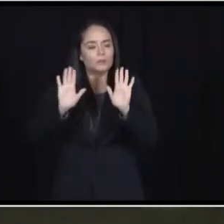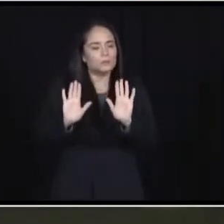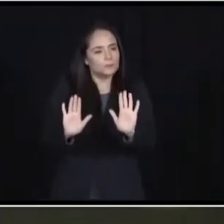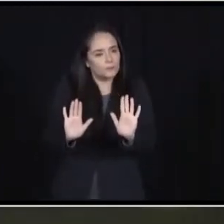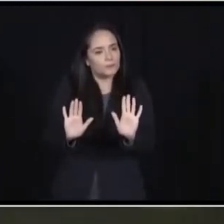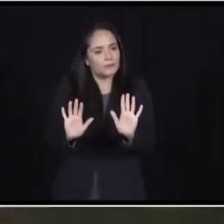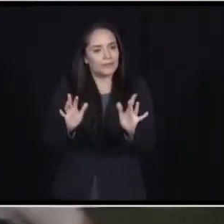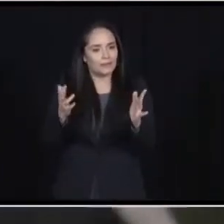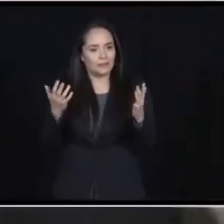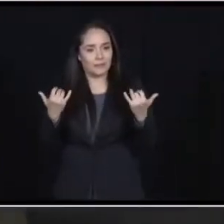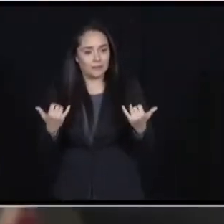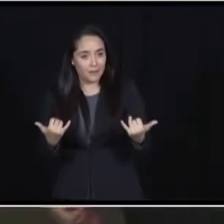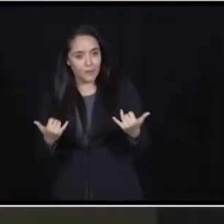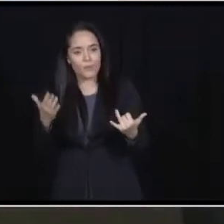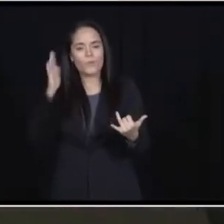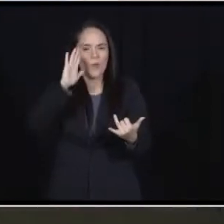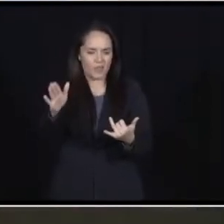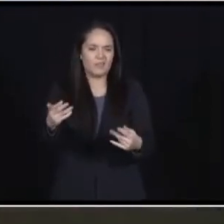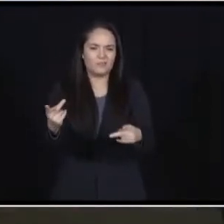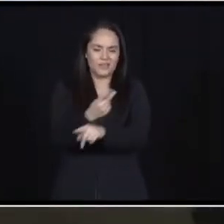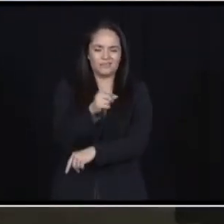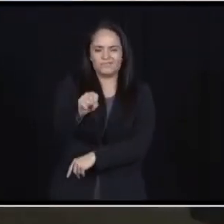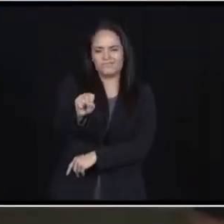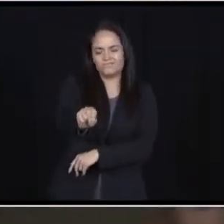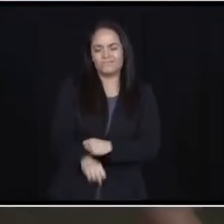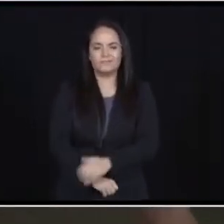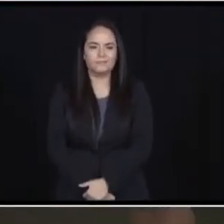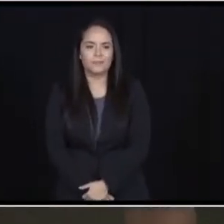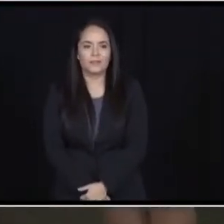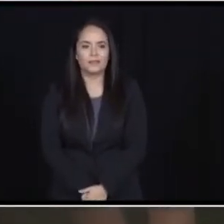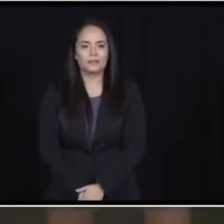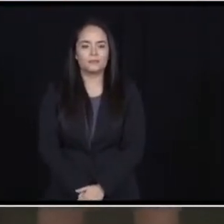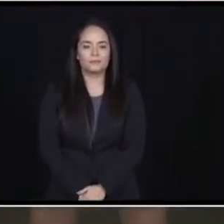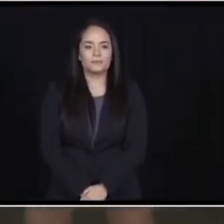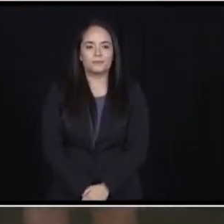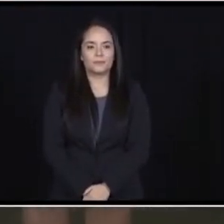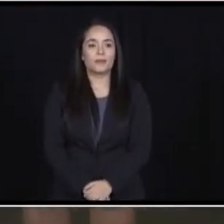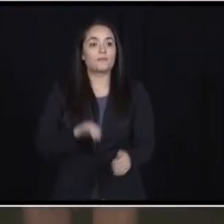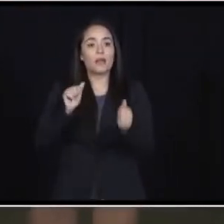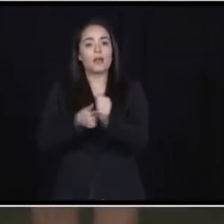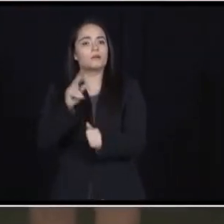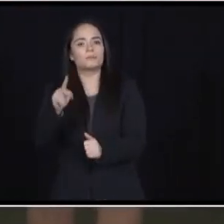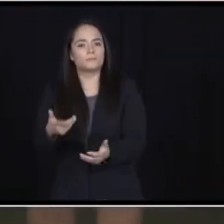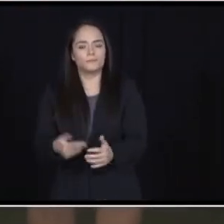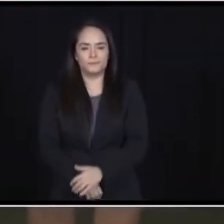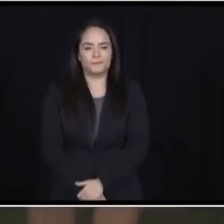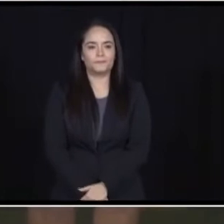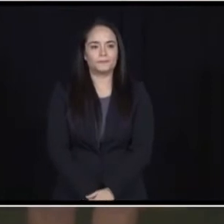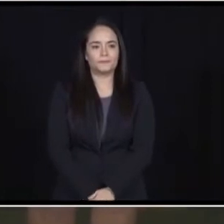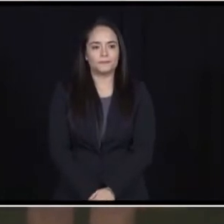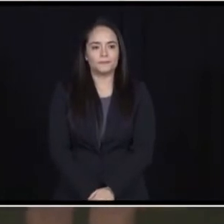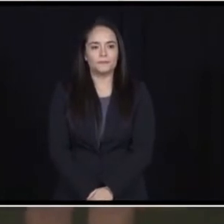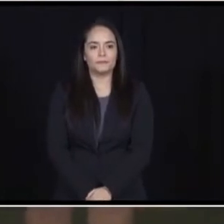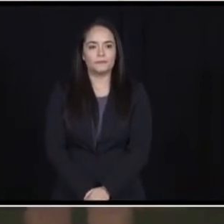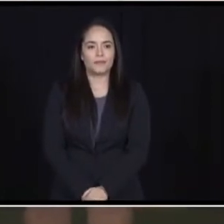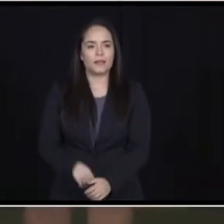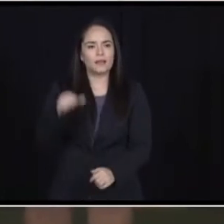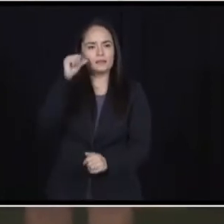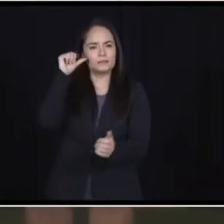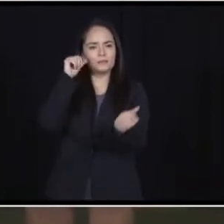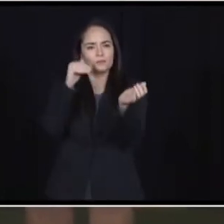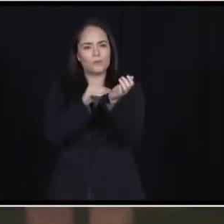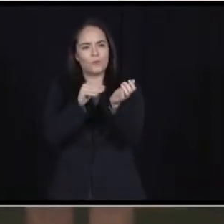Follow-up? Okay, and yesterday, Dr. Williams was saying that he's hopeful, or